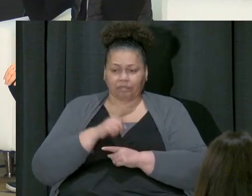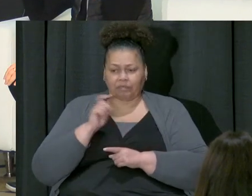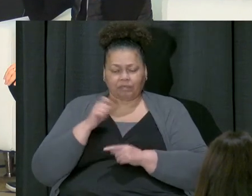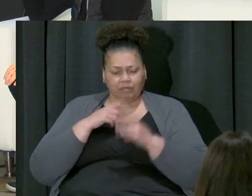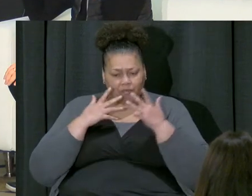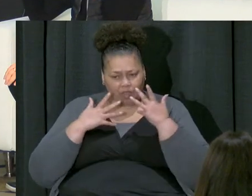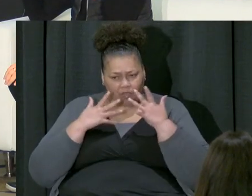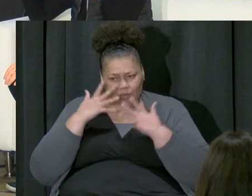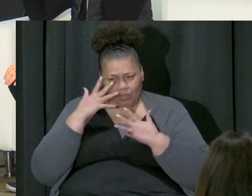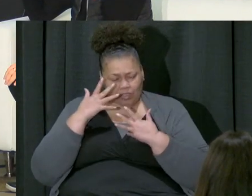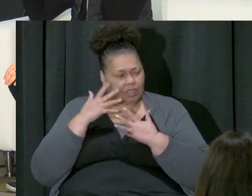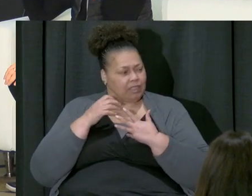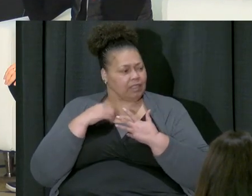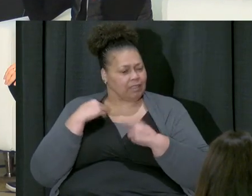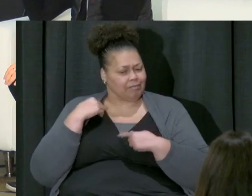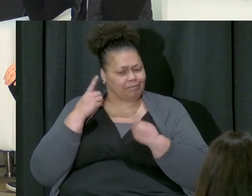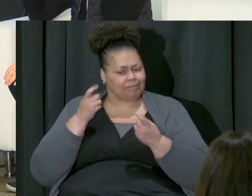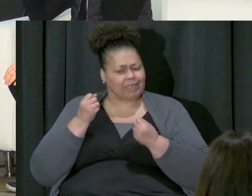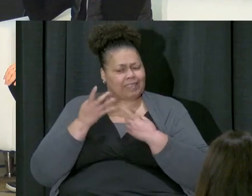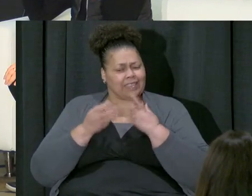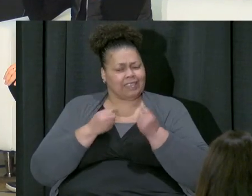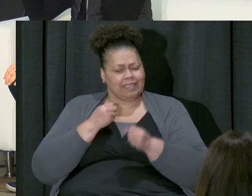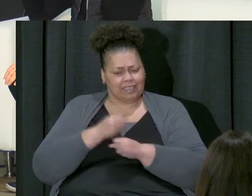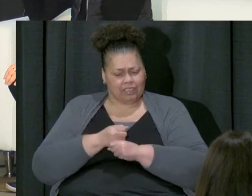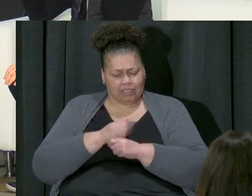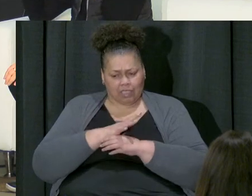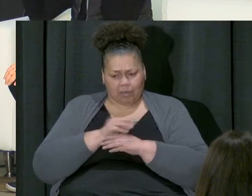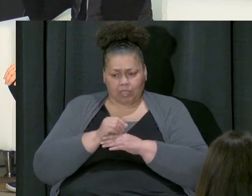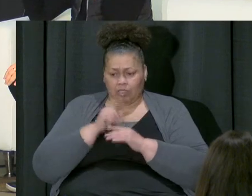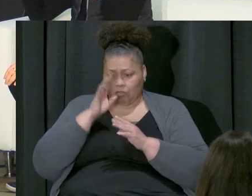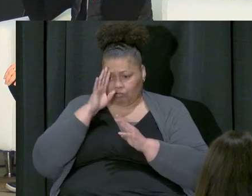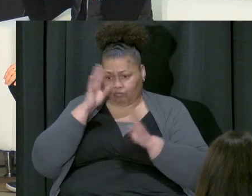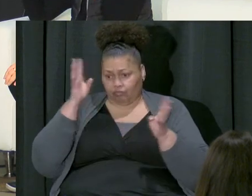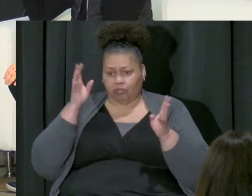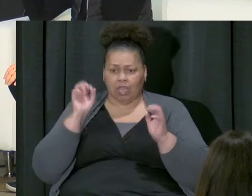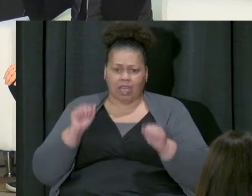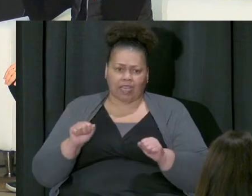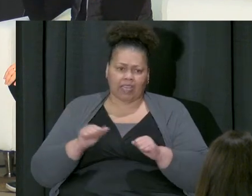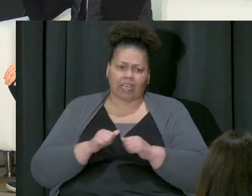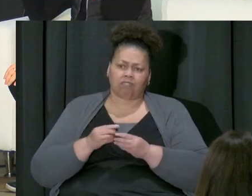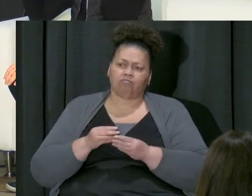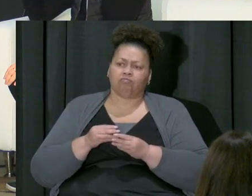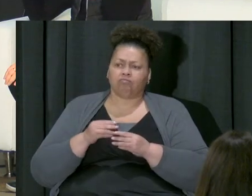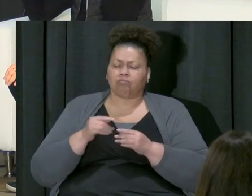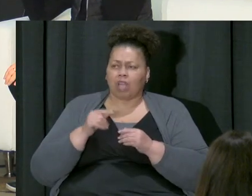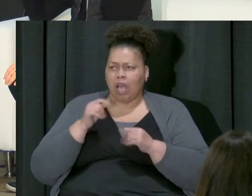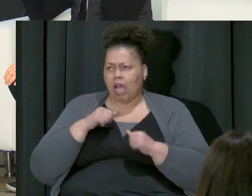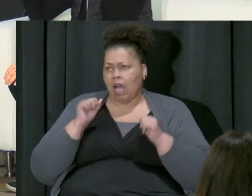been a pattern over the years for companies to just think, well, I can come up with a solution and